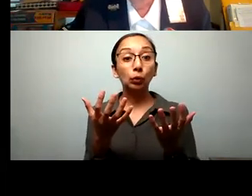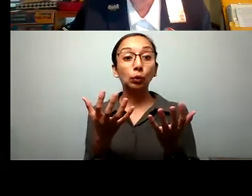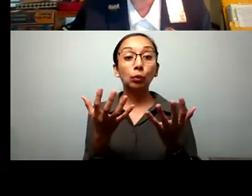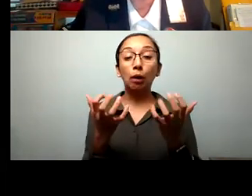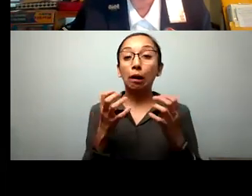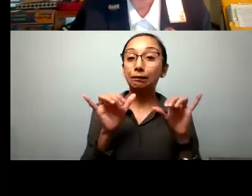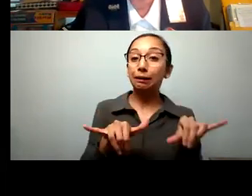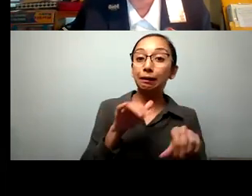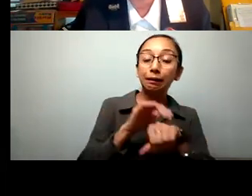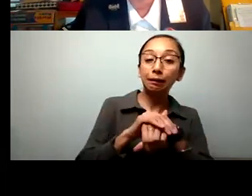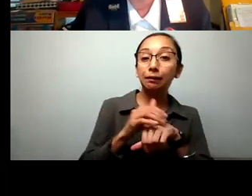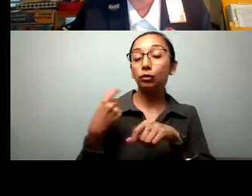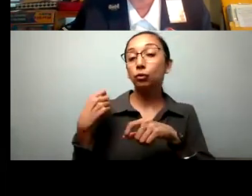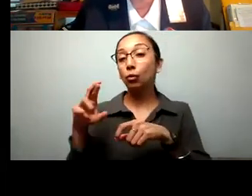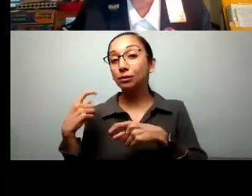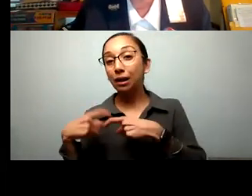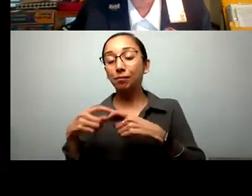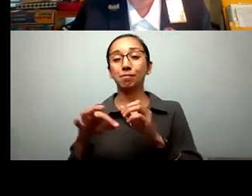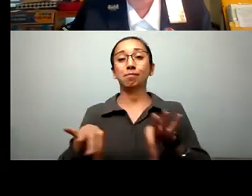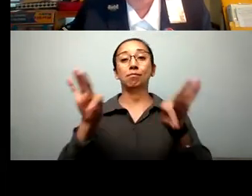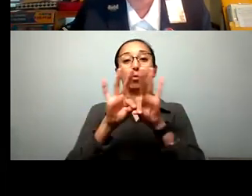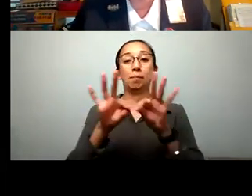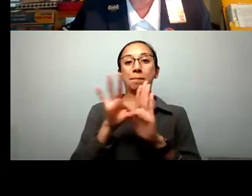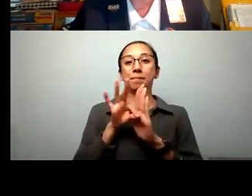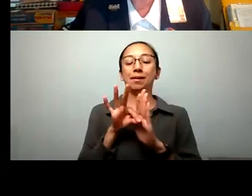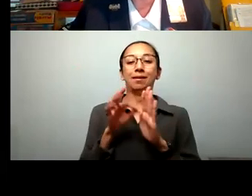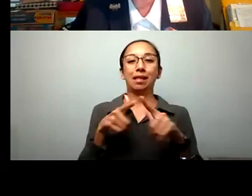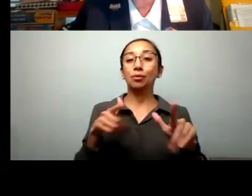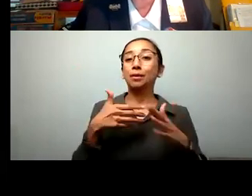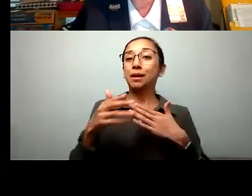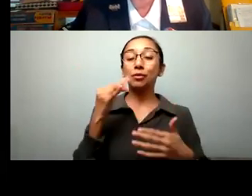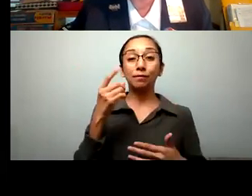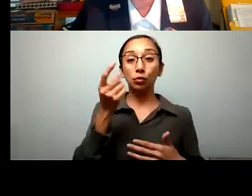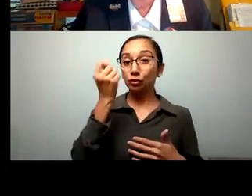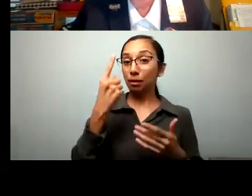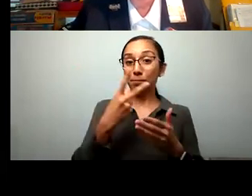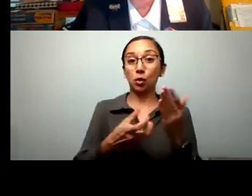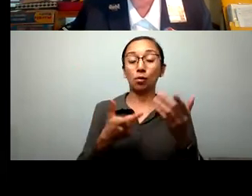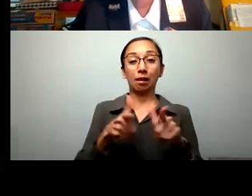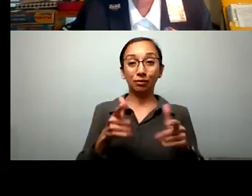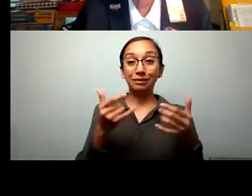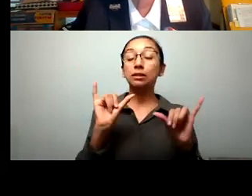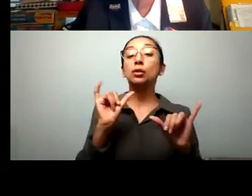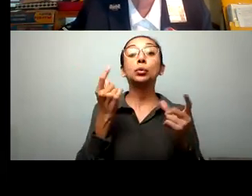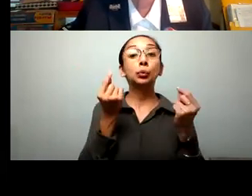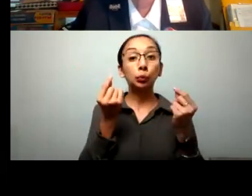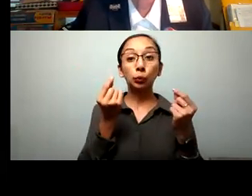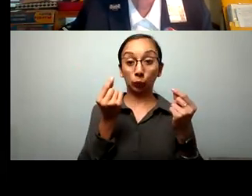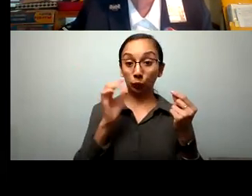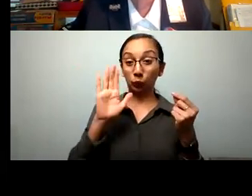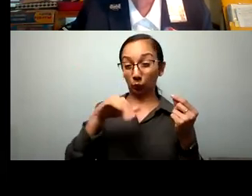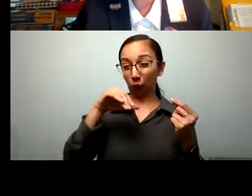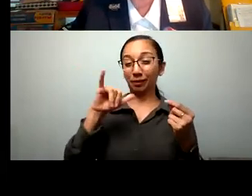it's important to pick a language, even if you're bilingual. To do this, find the interpreter setting, which is that